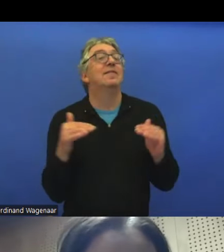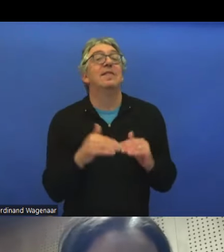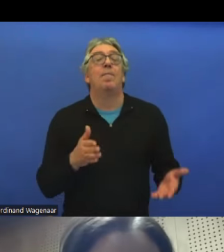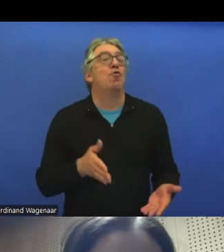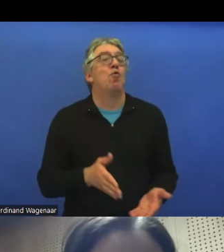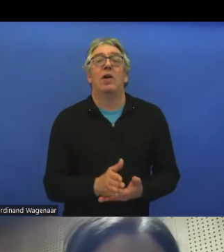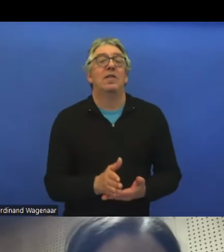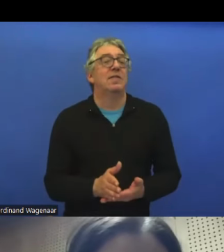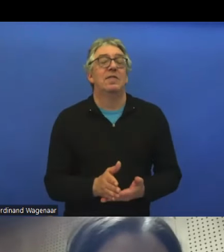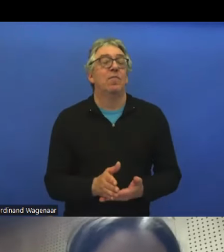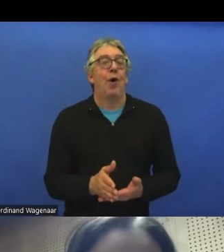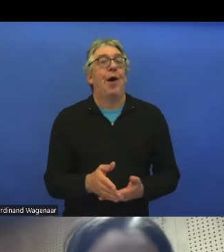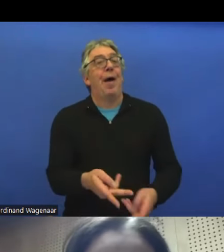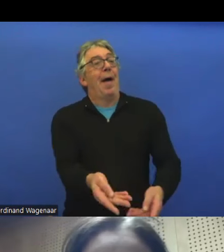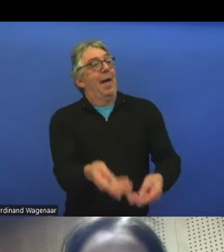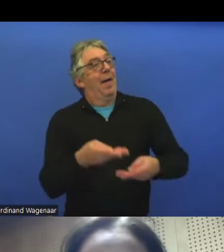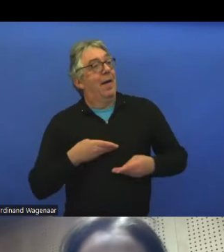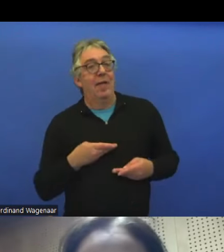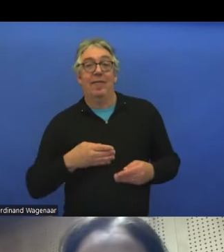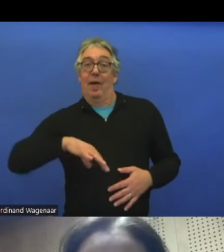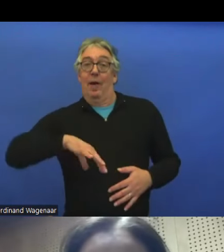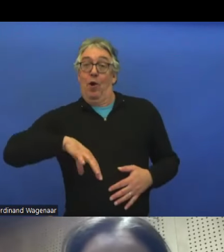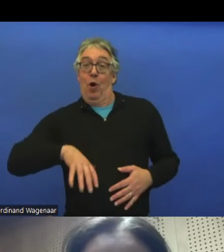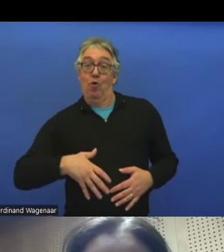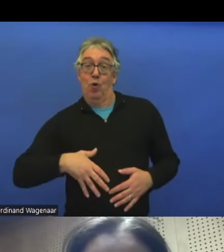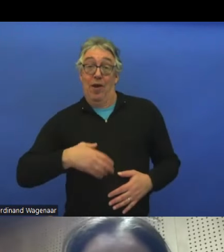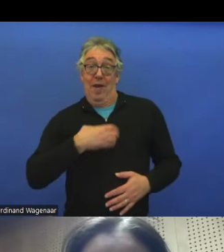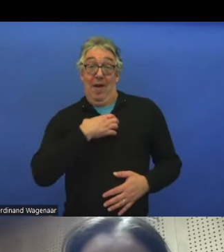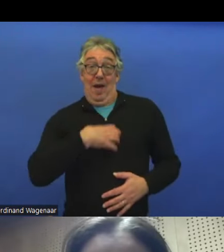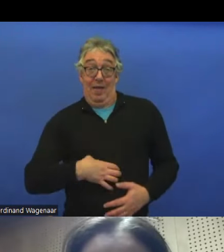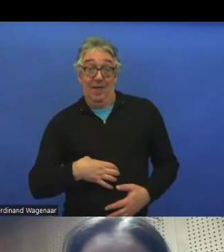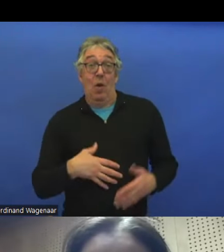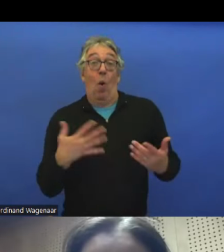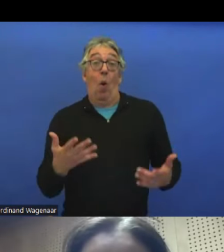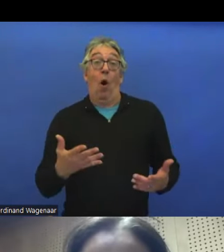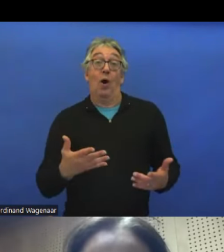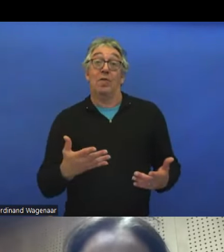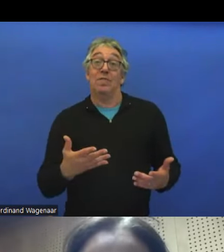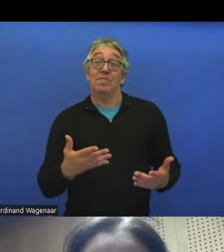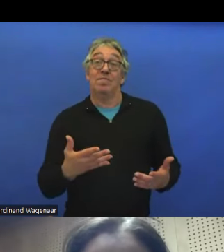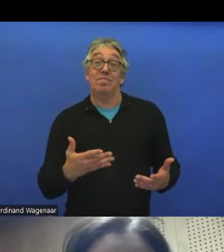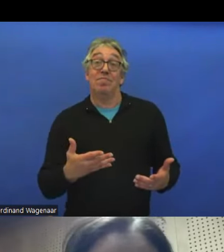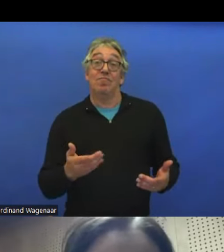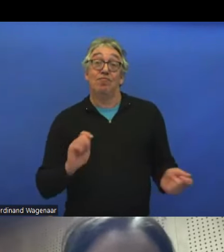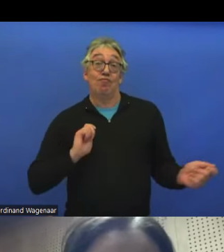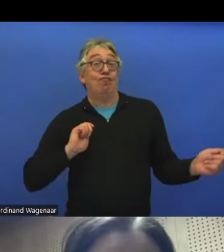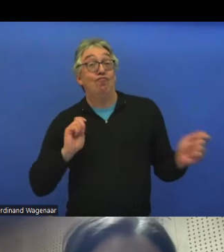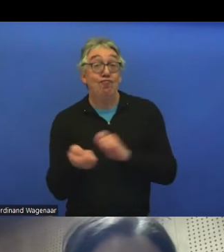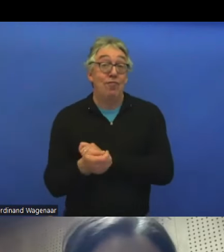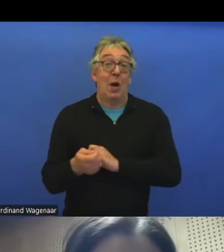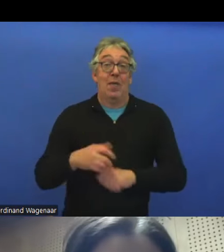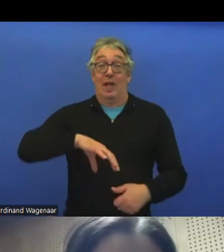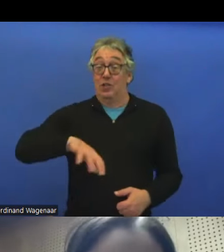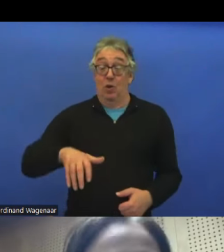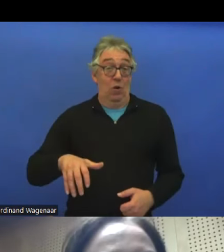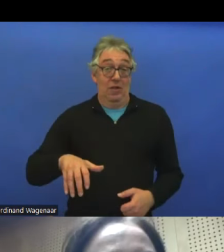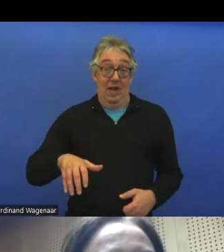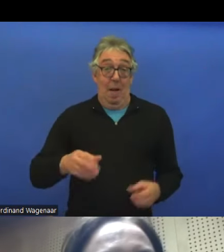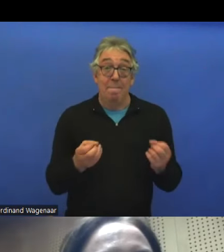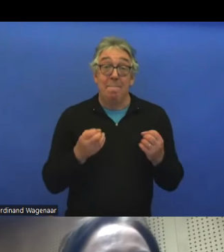or retain their nationality. And this mostly relates to conferring nationality to spouses. So